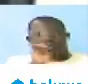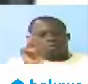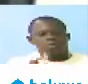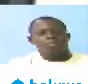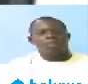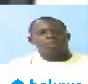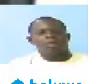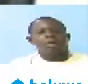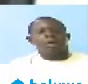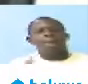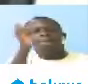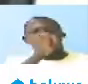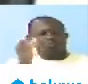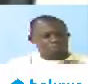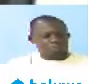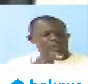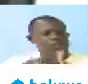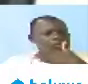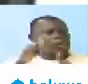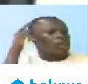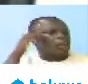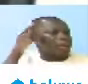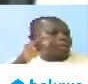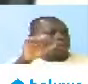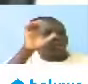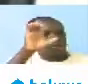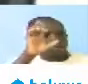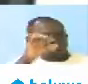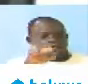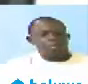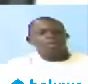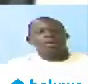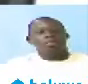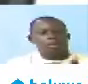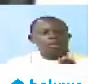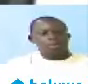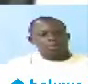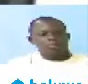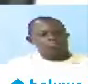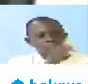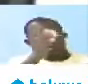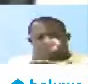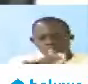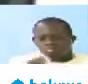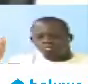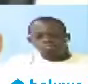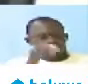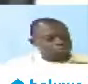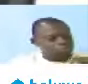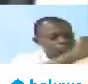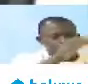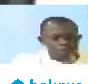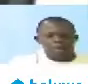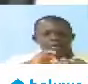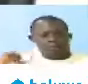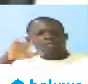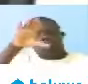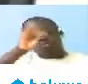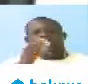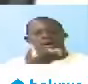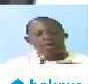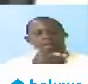Barimbe Liberia Waro Mena. Because when we were in Liberia, so yen talan talan. We are divided. Dol samba karado, dol samba